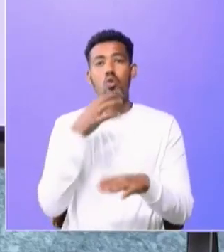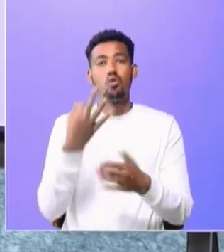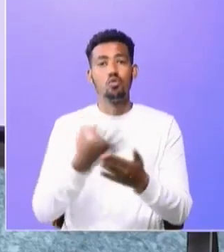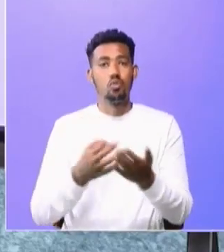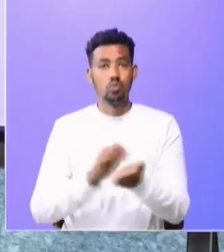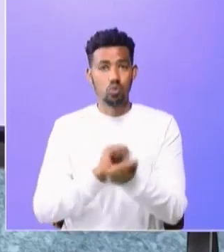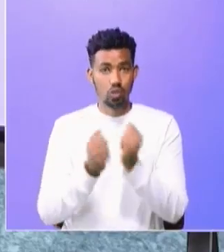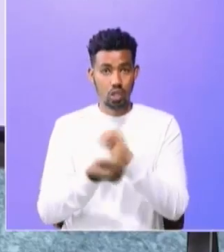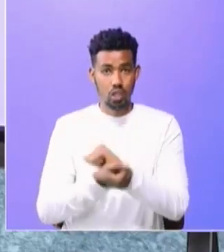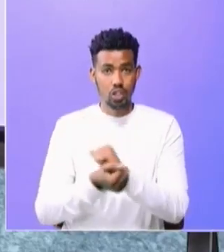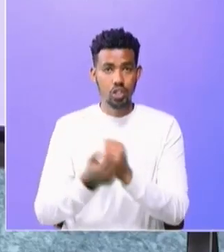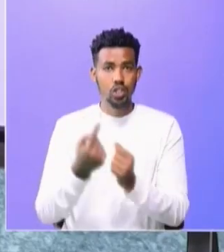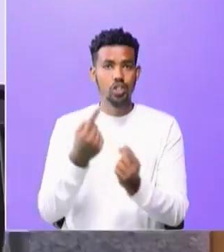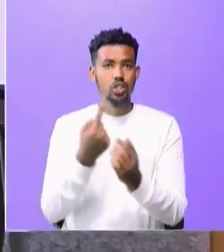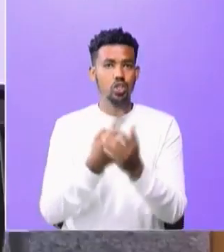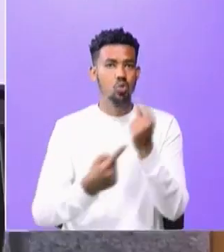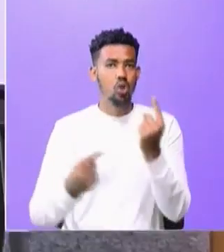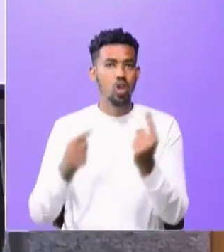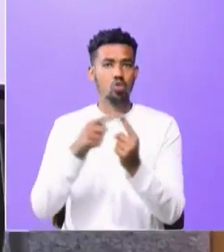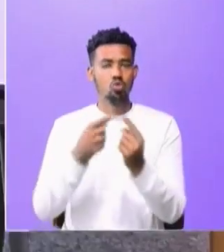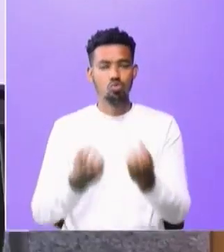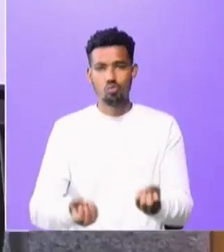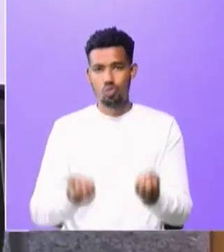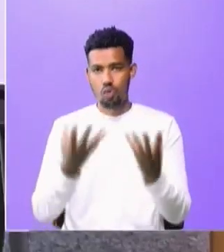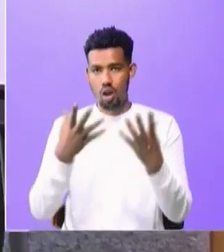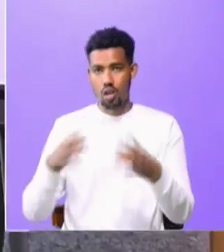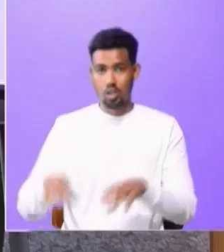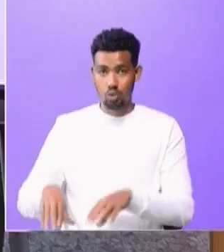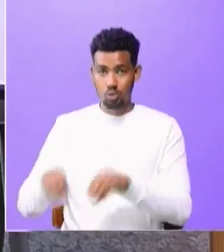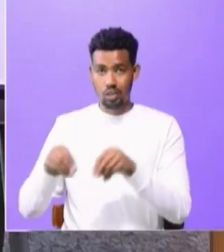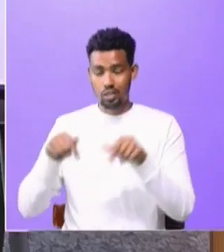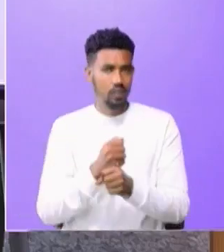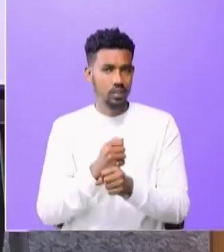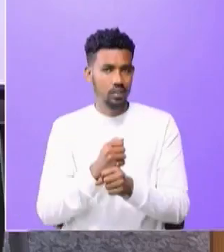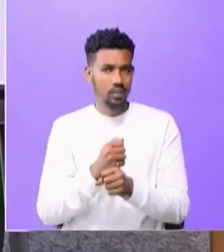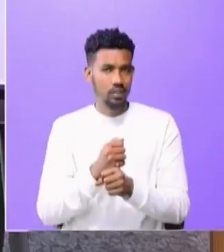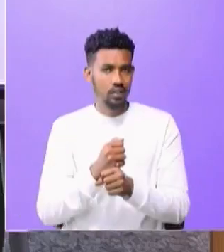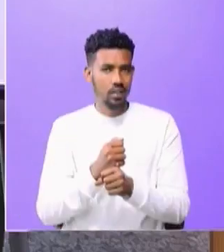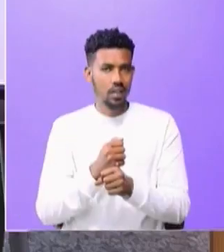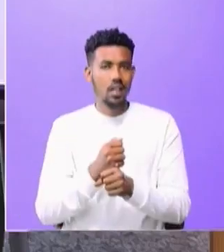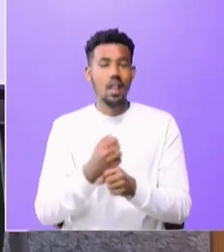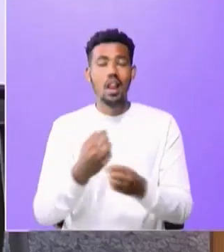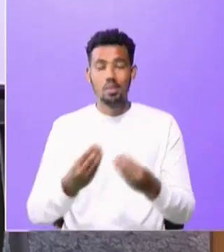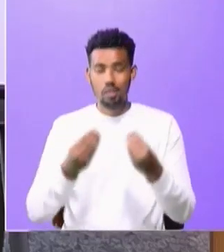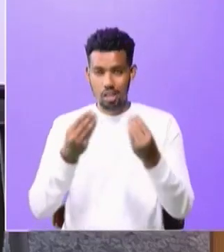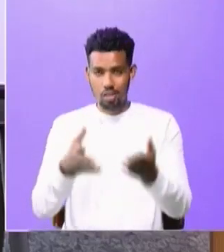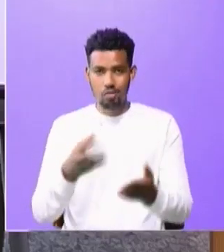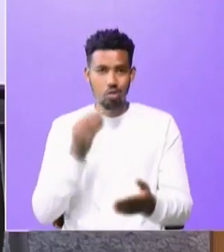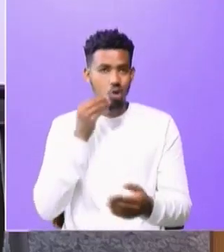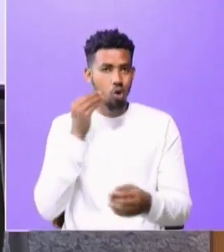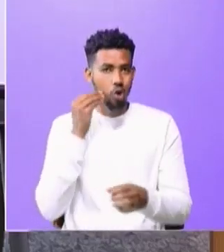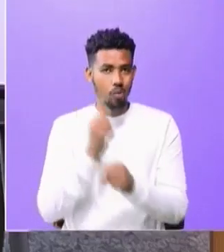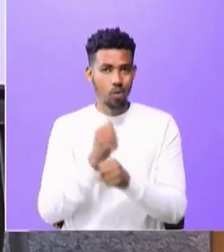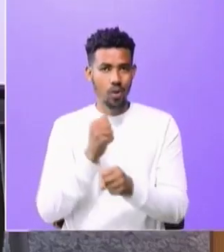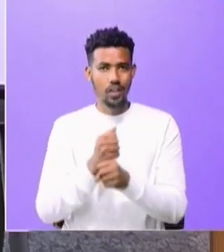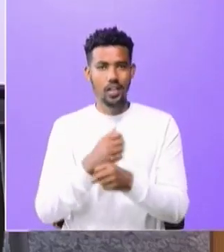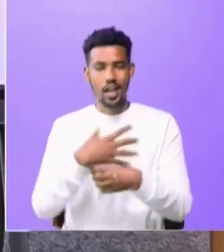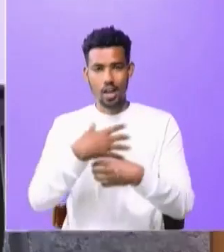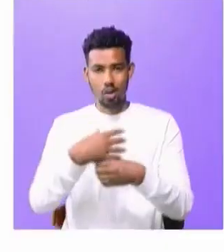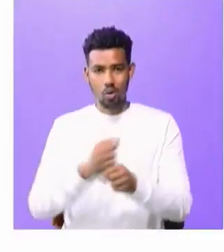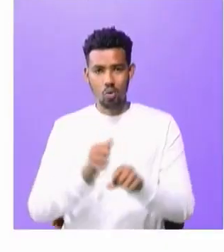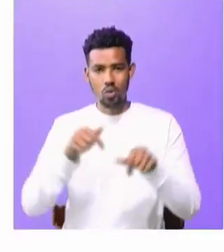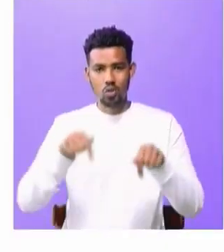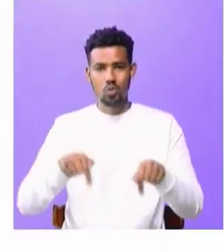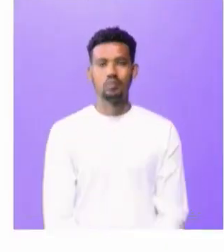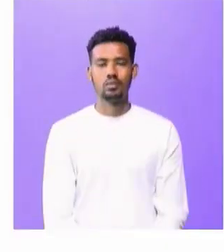change singular to plural. Students, this is today's lesson. Let me give you homework and let us conclude